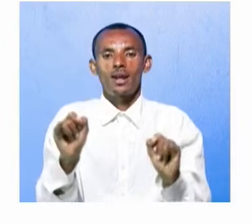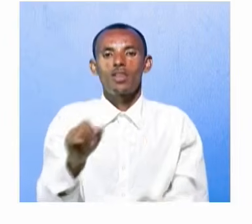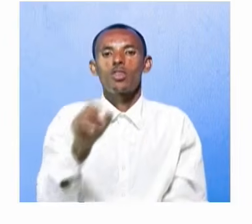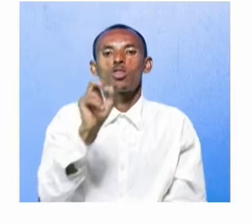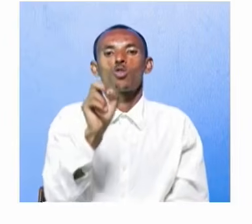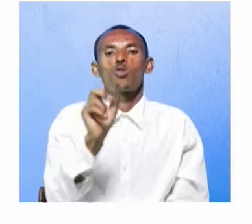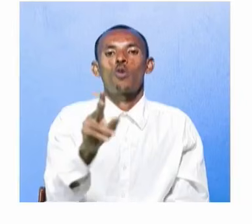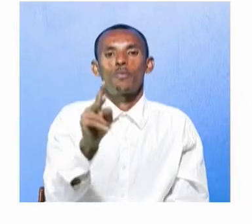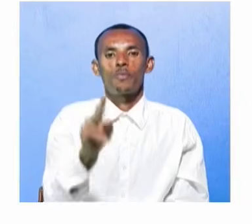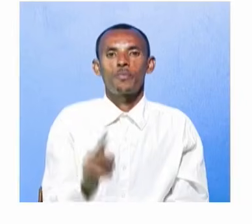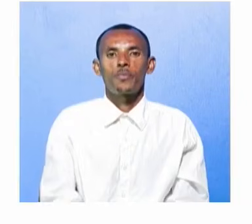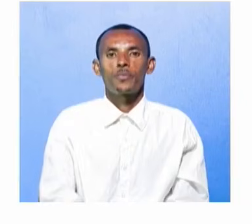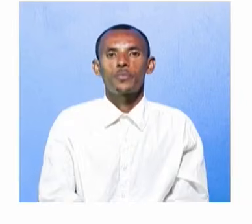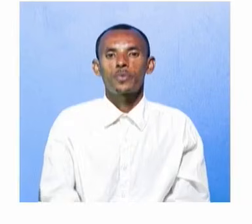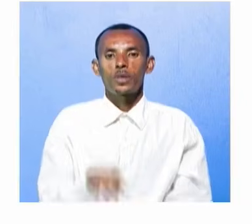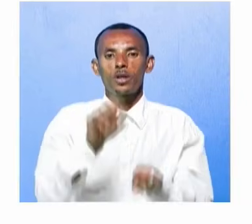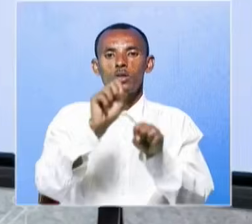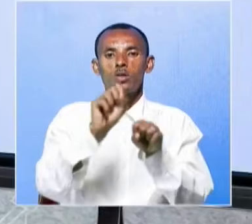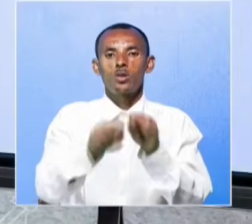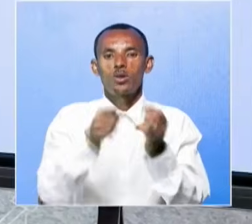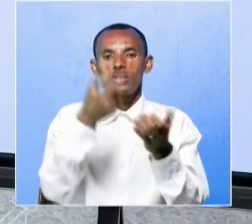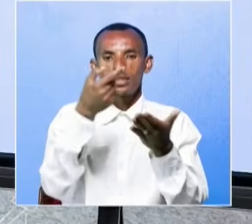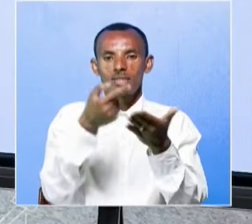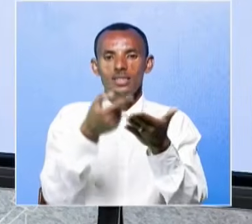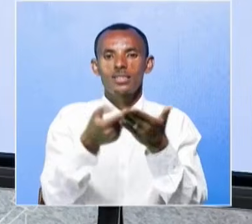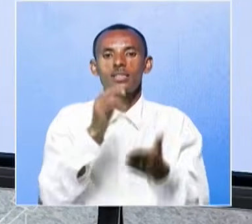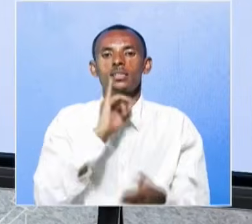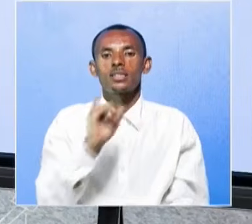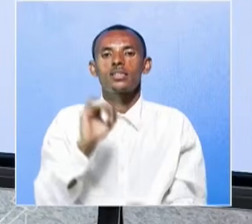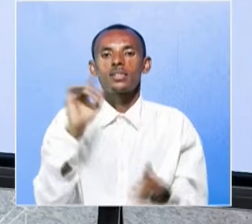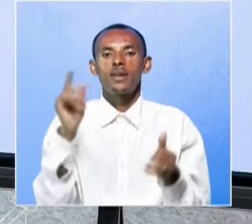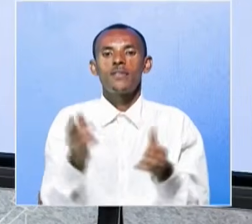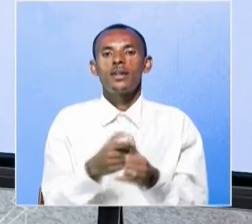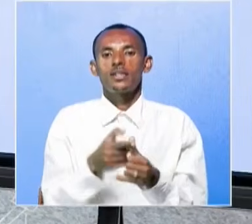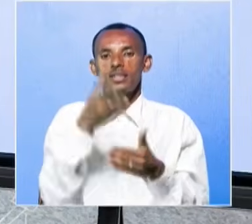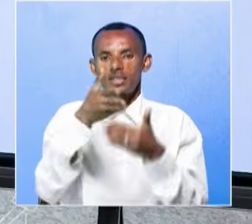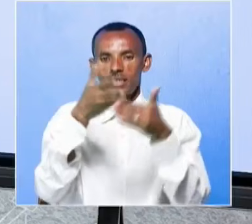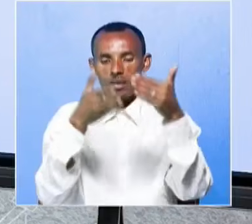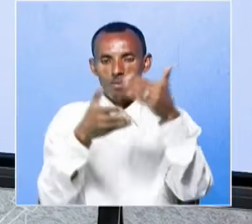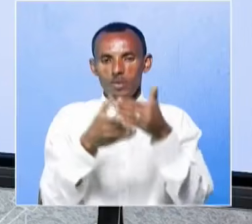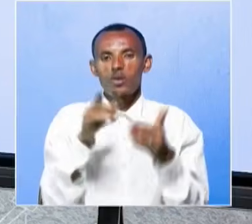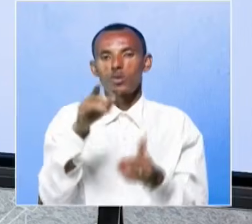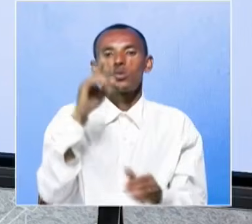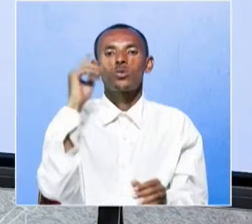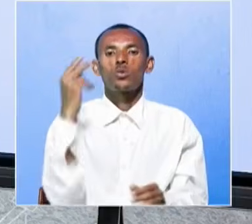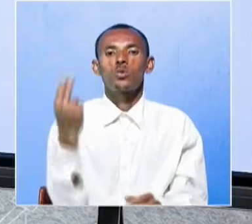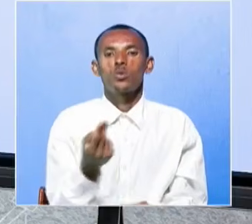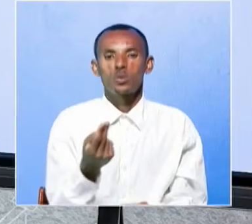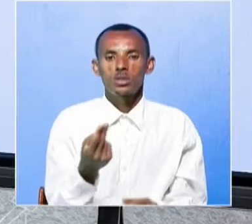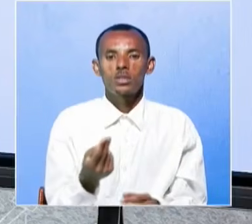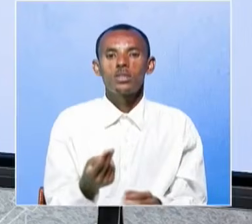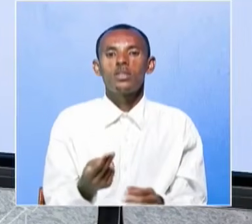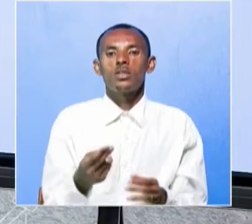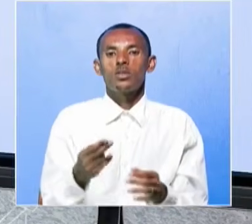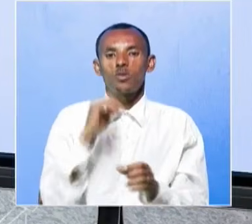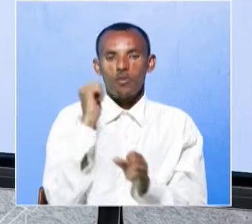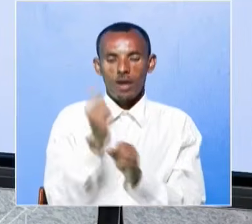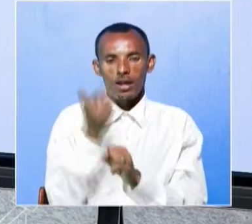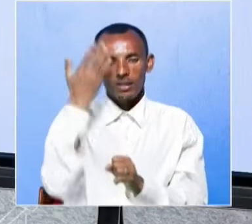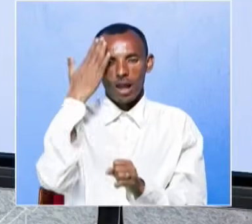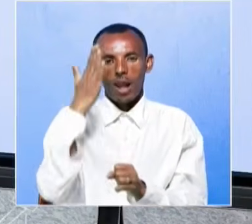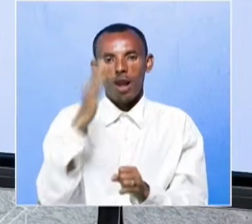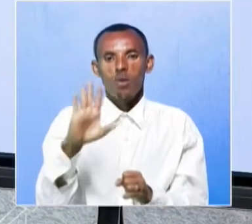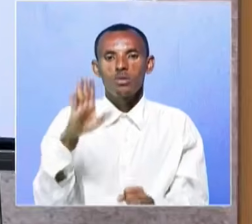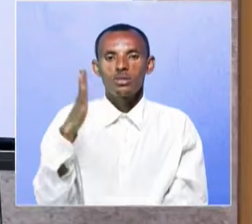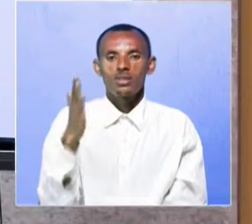12. Okay, so this is the first step that you need to apply to find the unknown